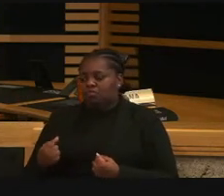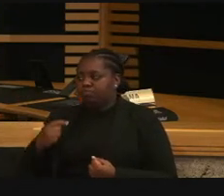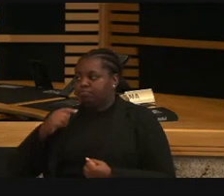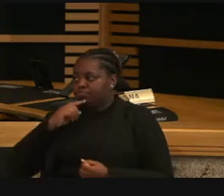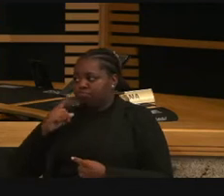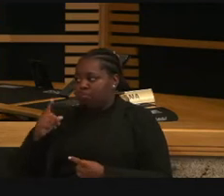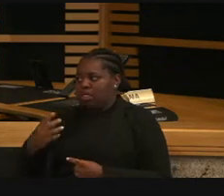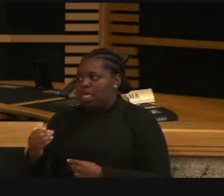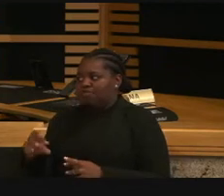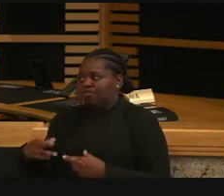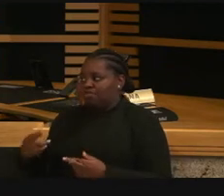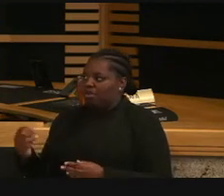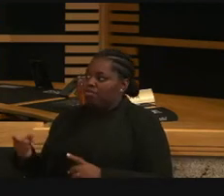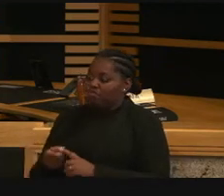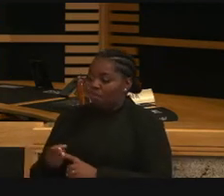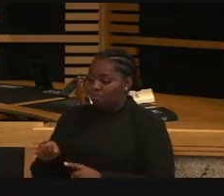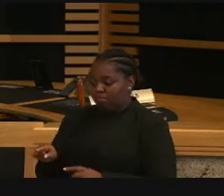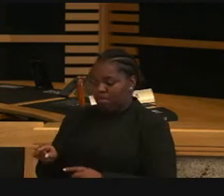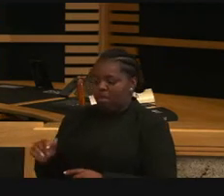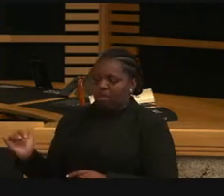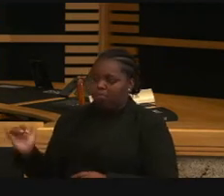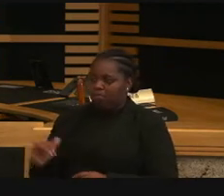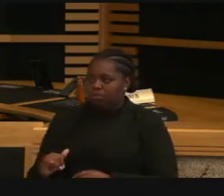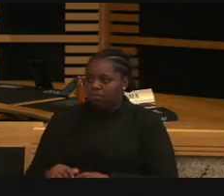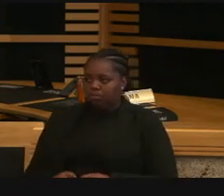revenue for the airport.